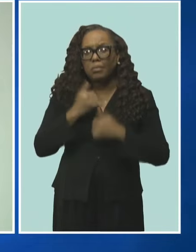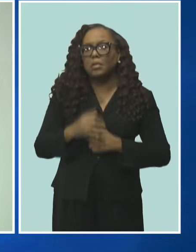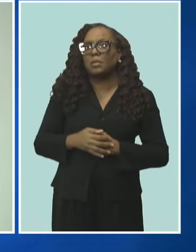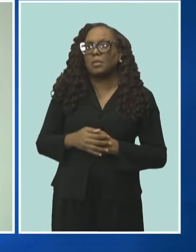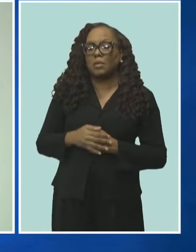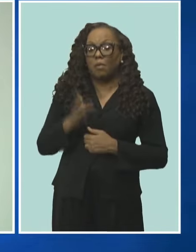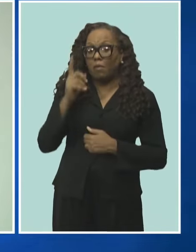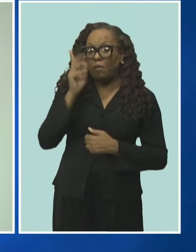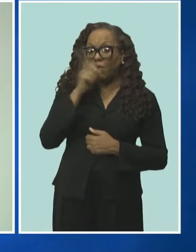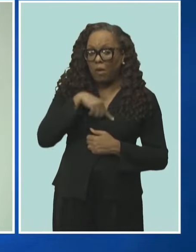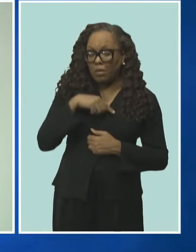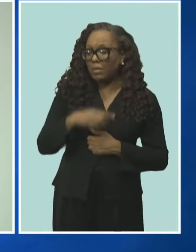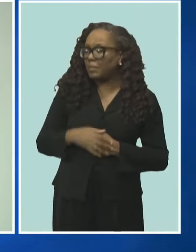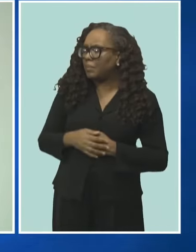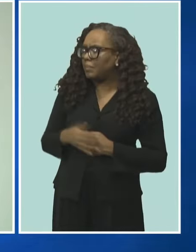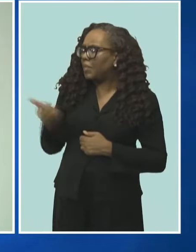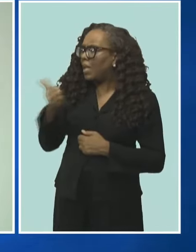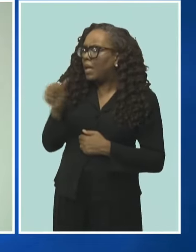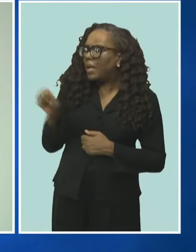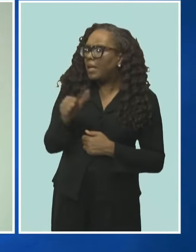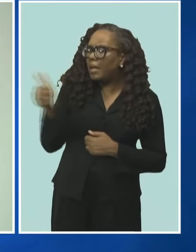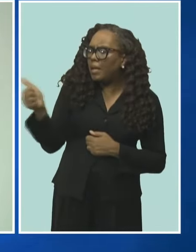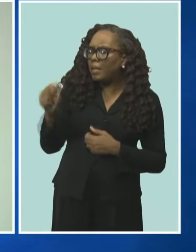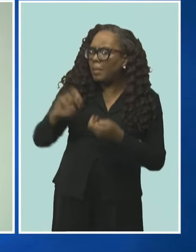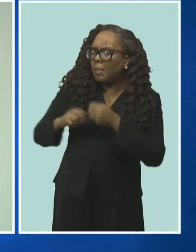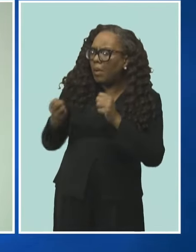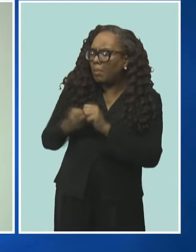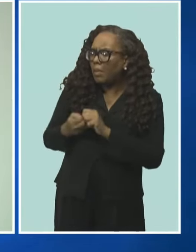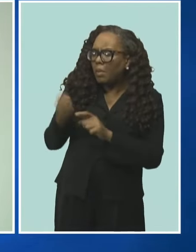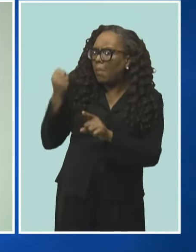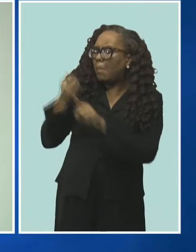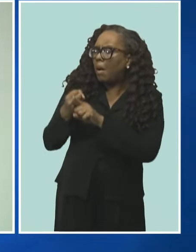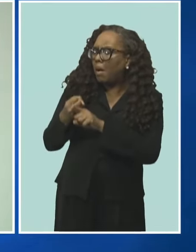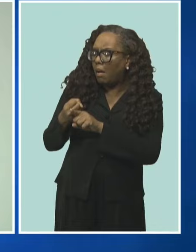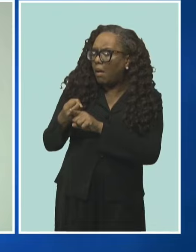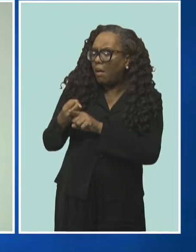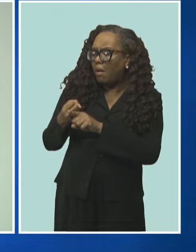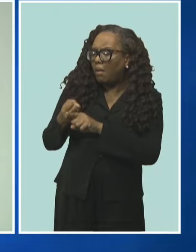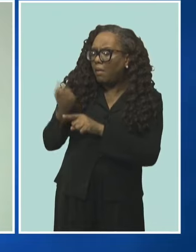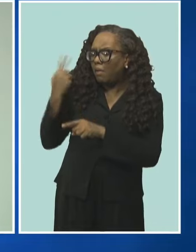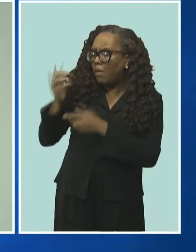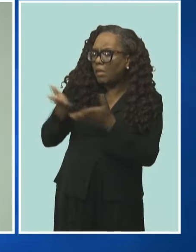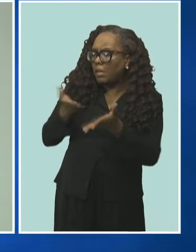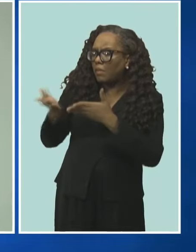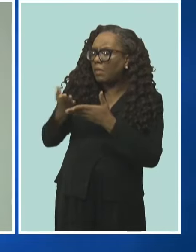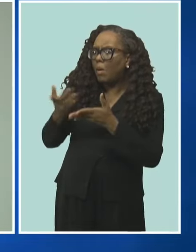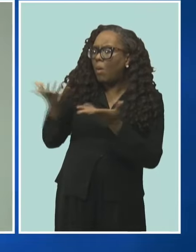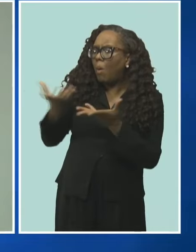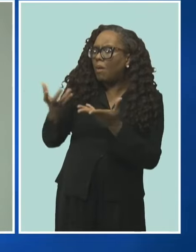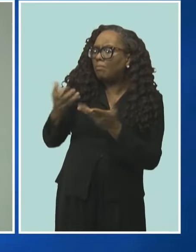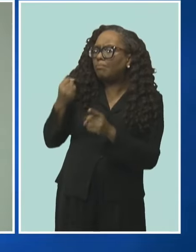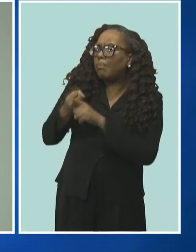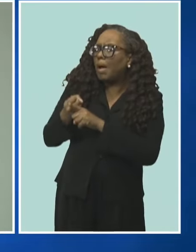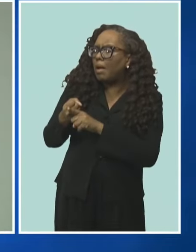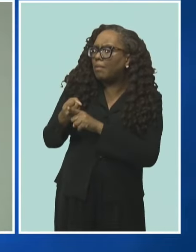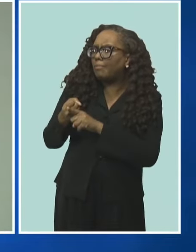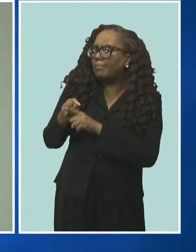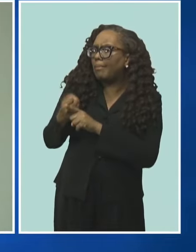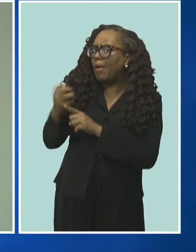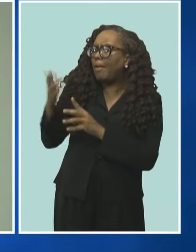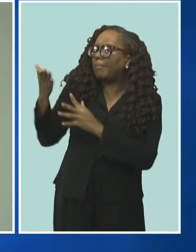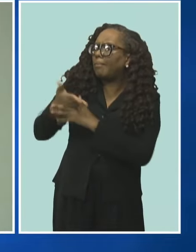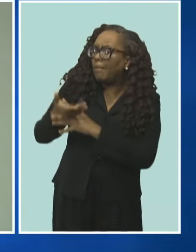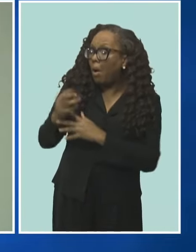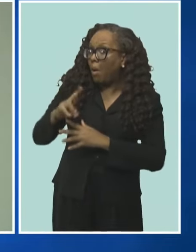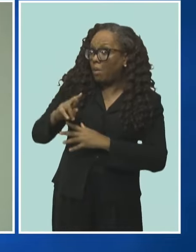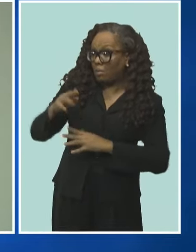other issues that are affecting the fire service in the delivery of their service, this critical service? Are you satisfied with the